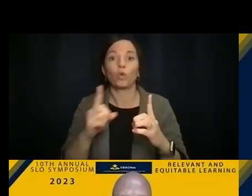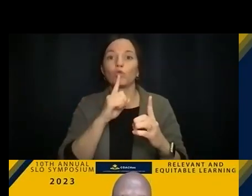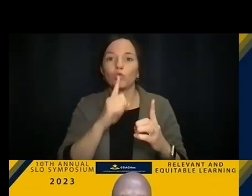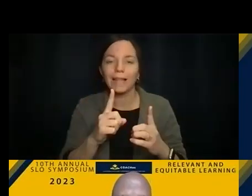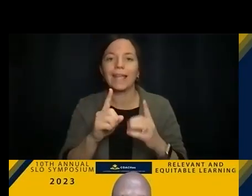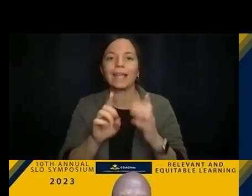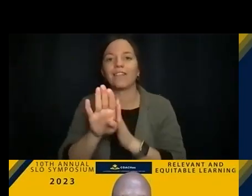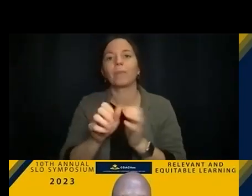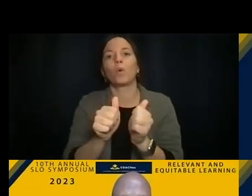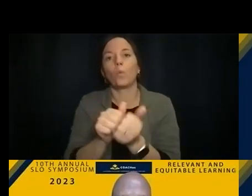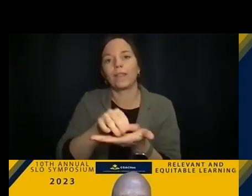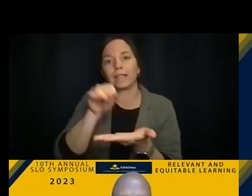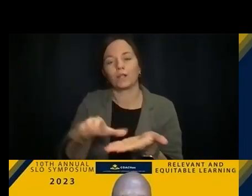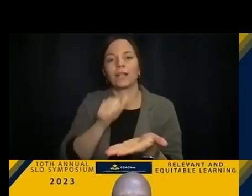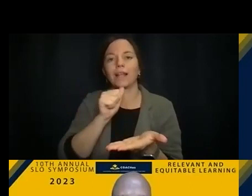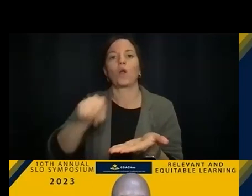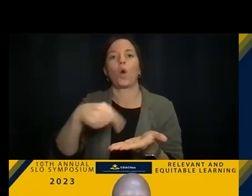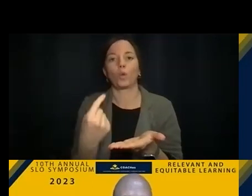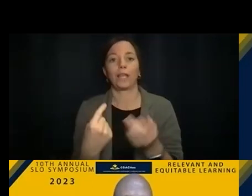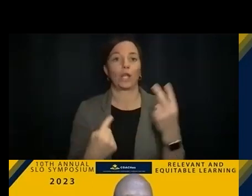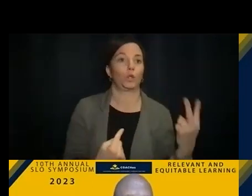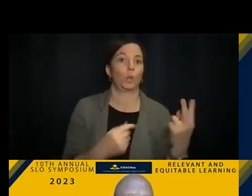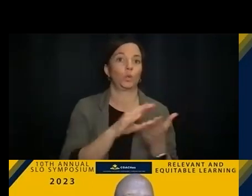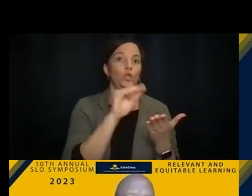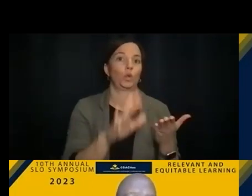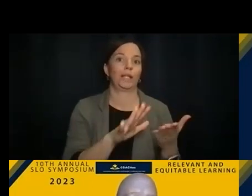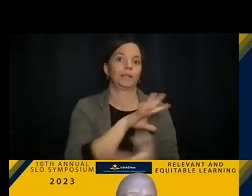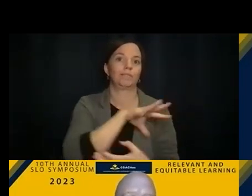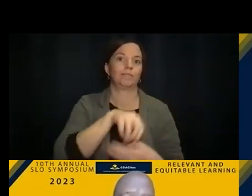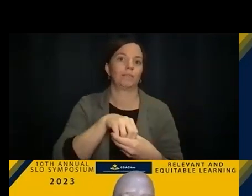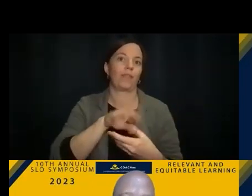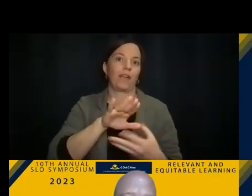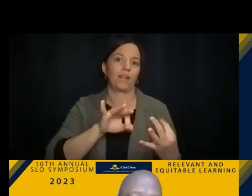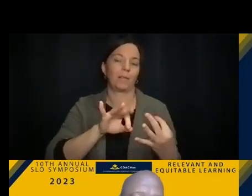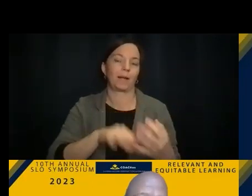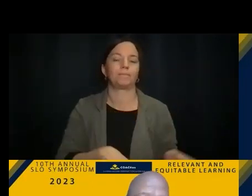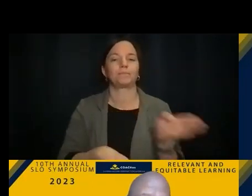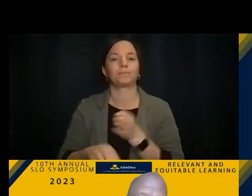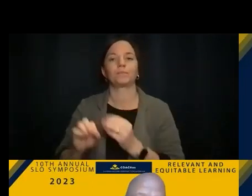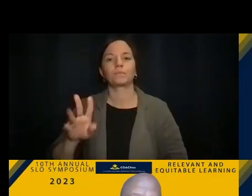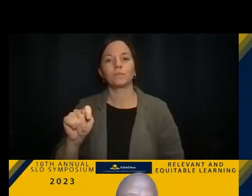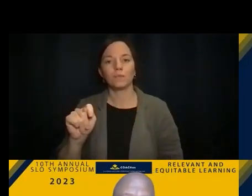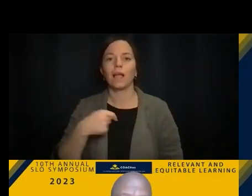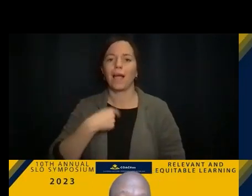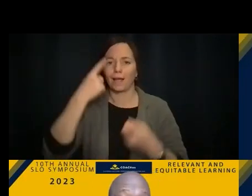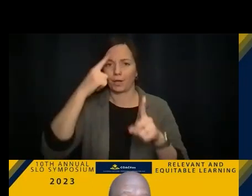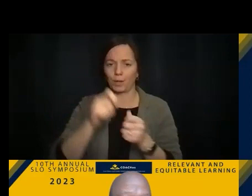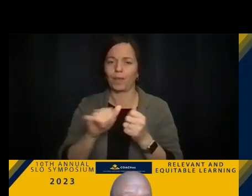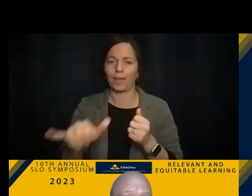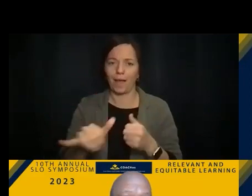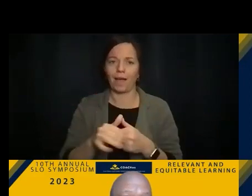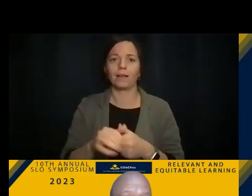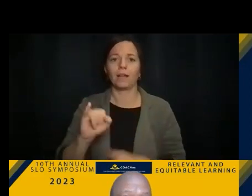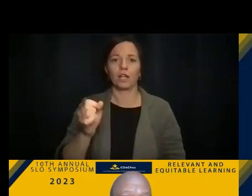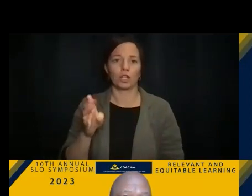rather than just, you know, to students in that sense. Yeah, Alpa, I agree with you. Job